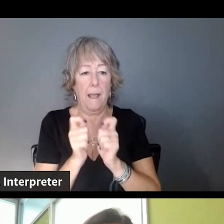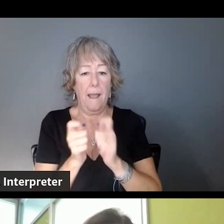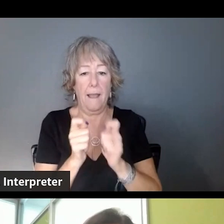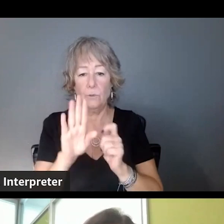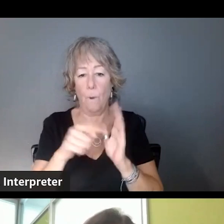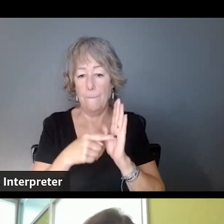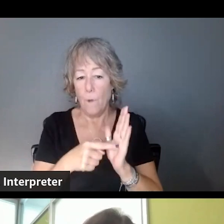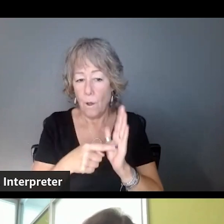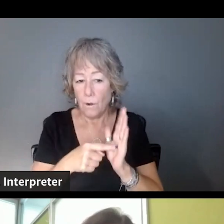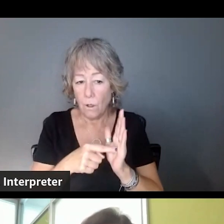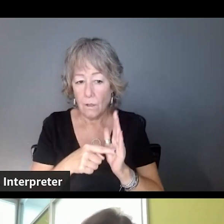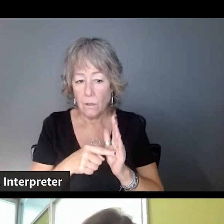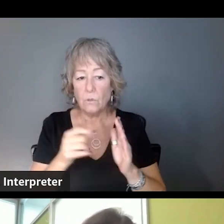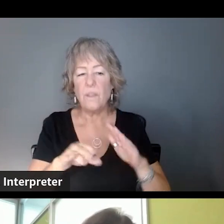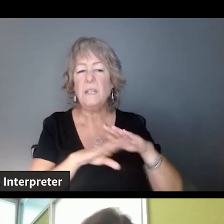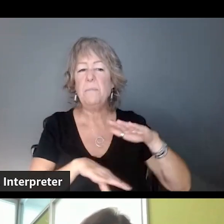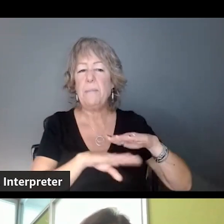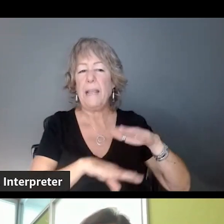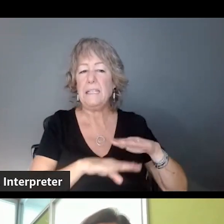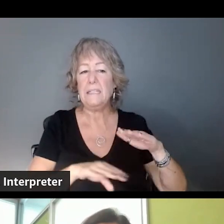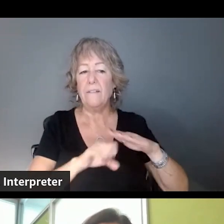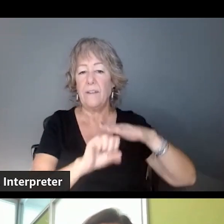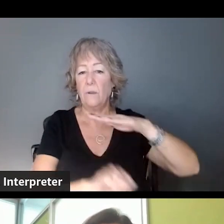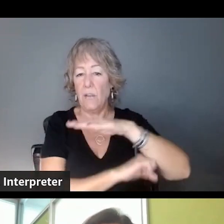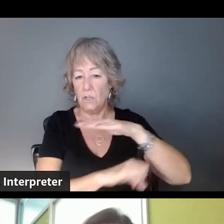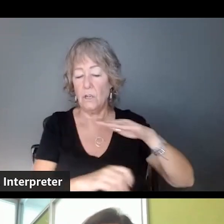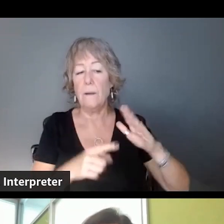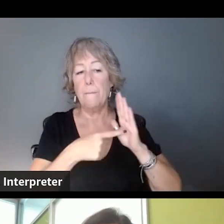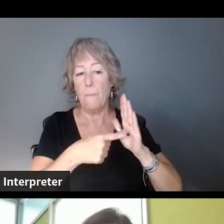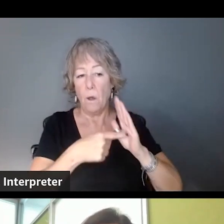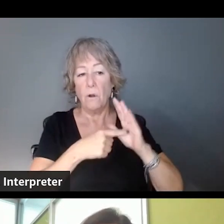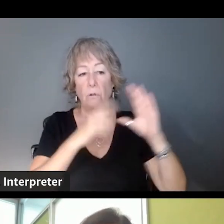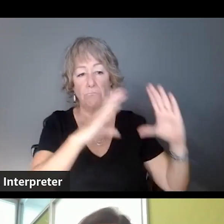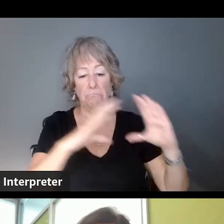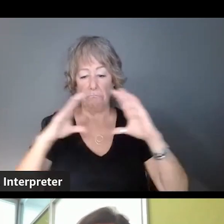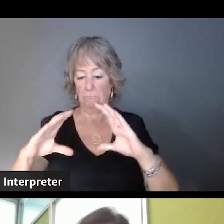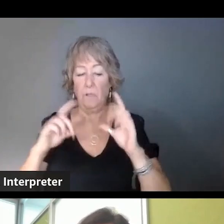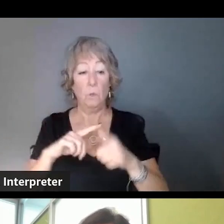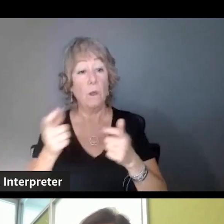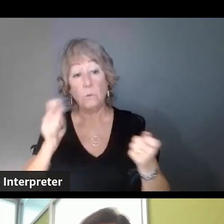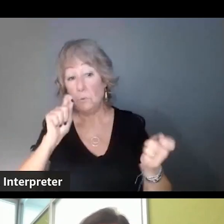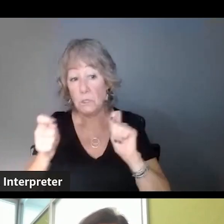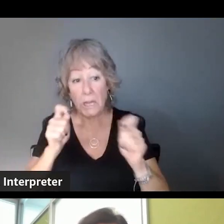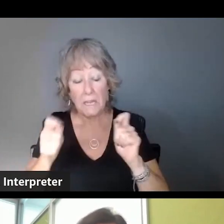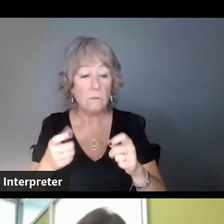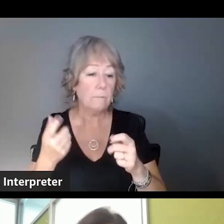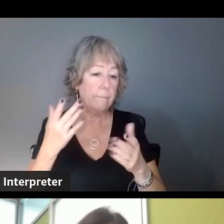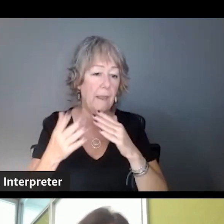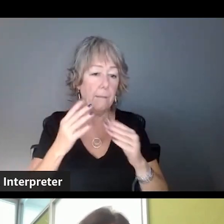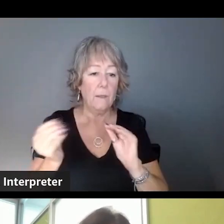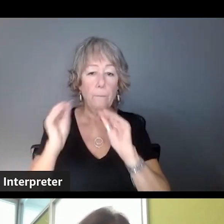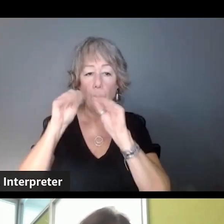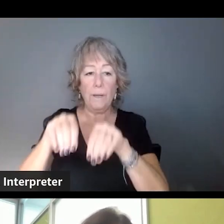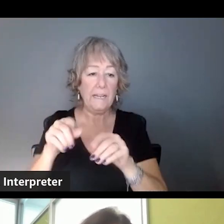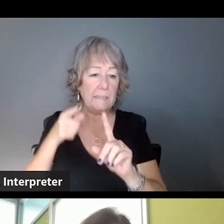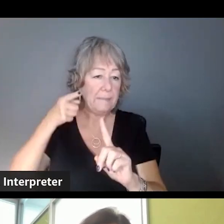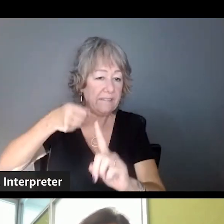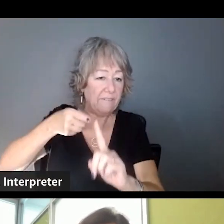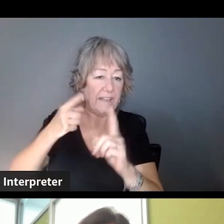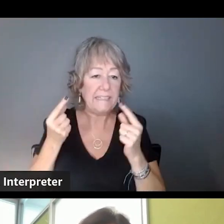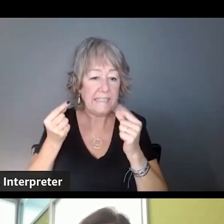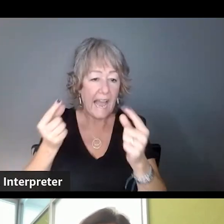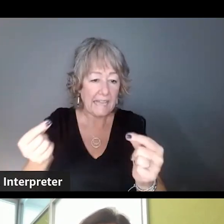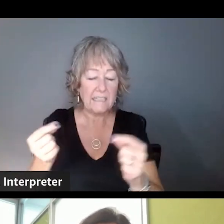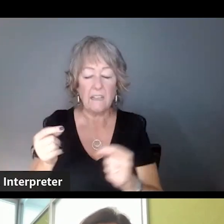You can customize these base foundation models, whether you want to change them for a particular task that you're trying to do, and that's called